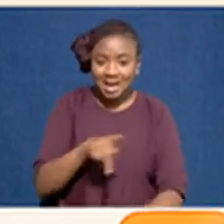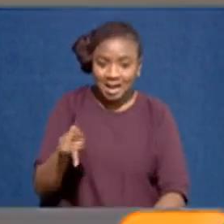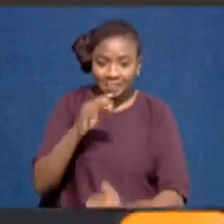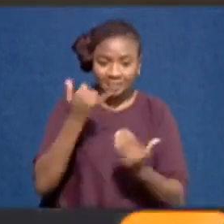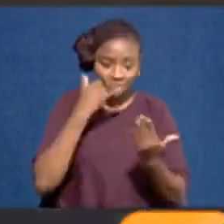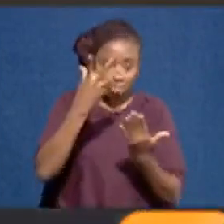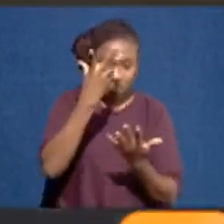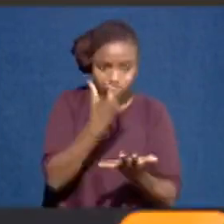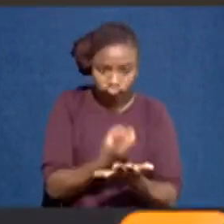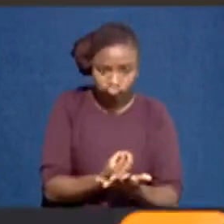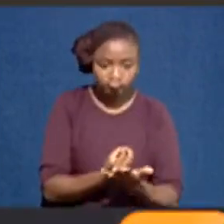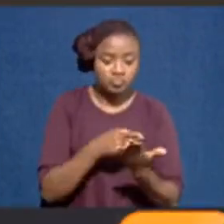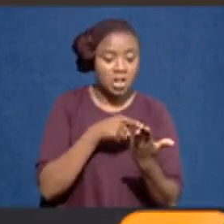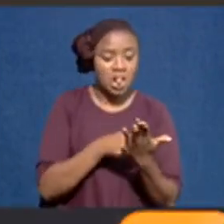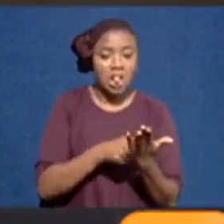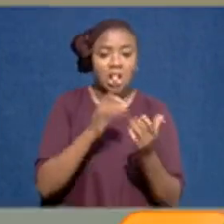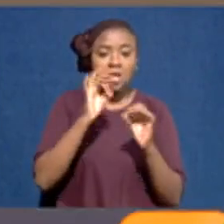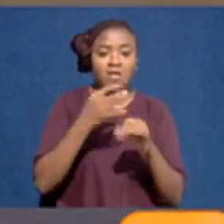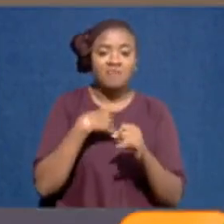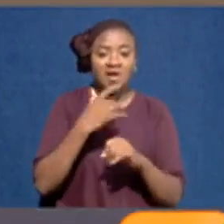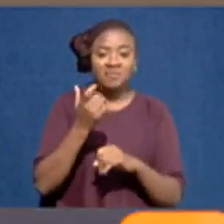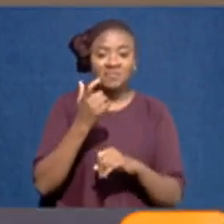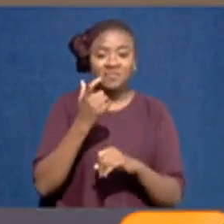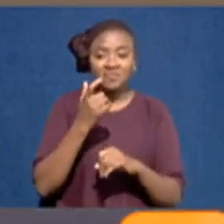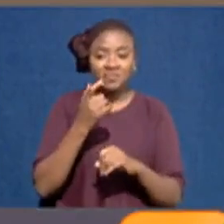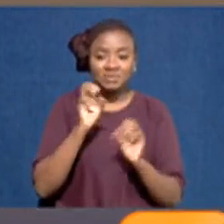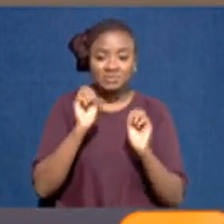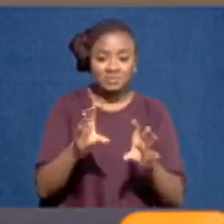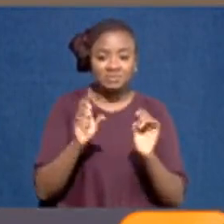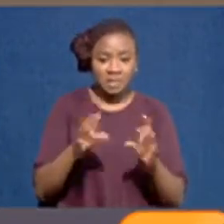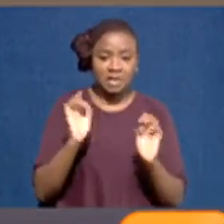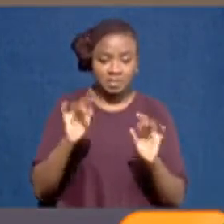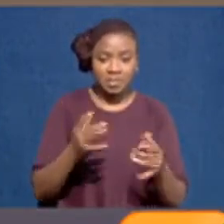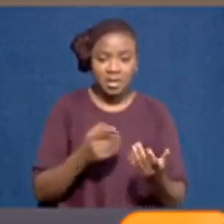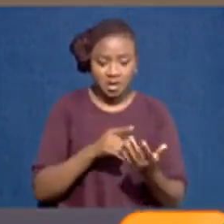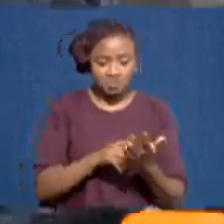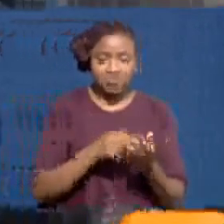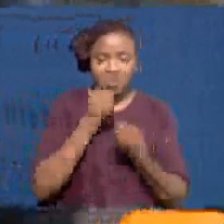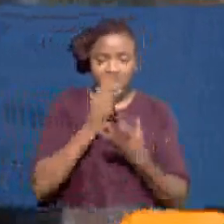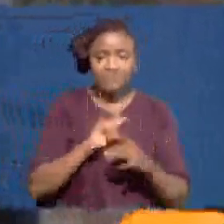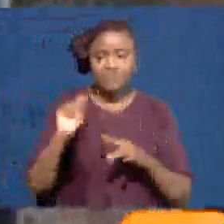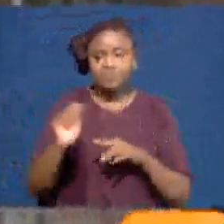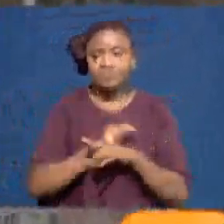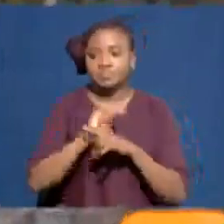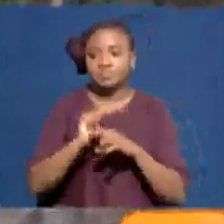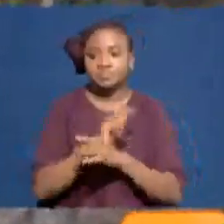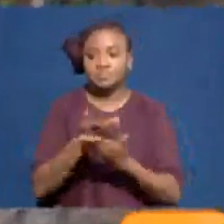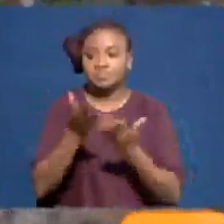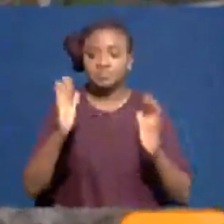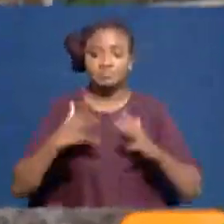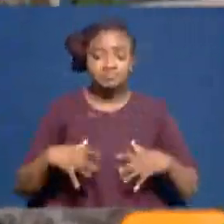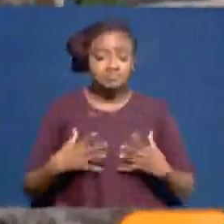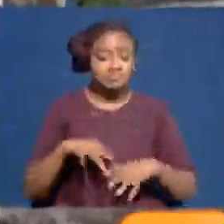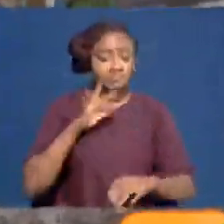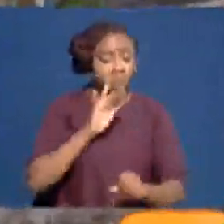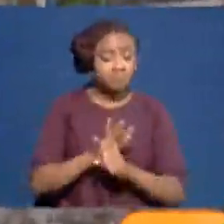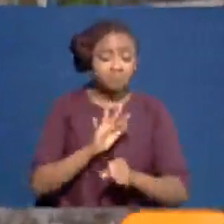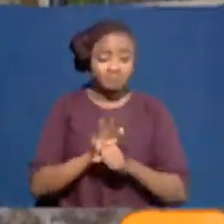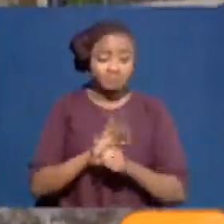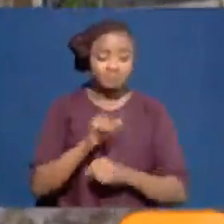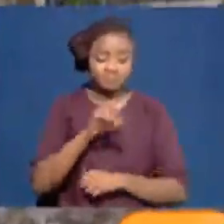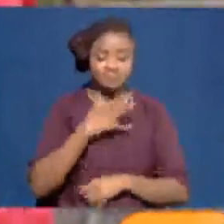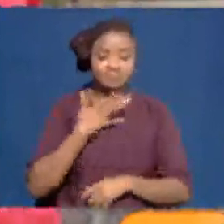phones, and having a Bluetooth enabled speaker, they can be able to train these farmers. Kimani says so far thousands of farmers have